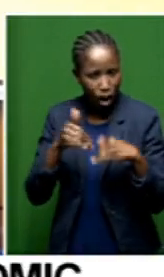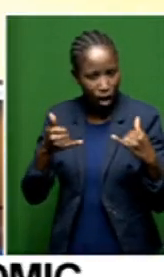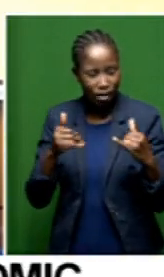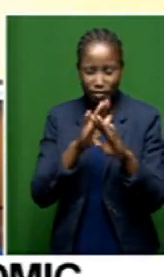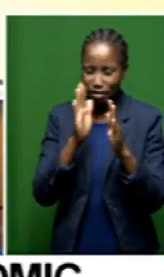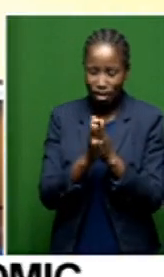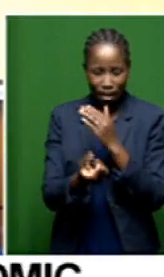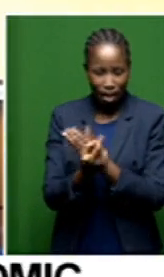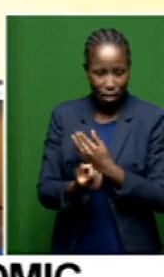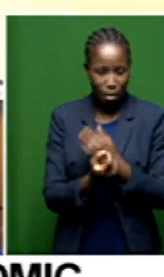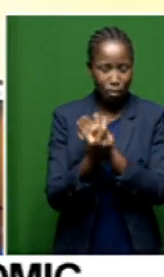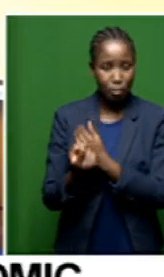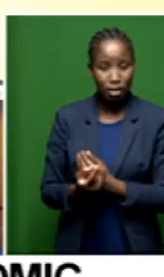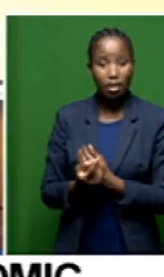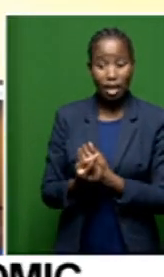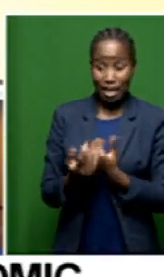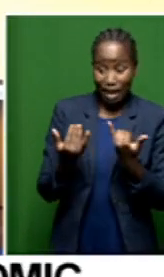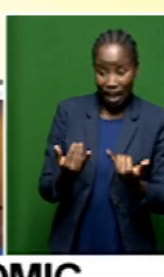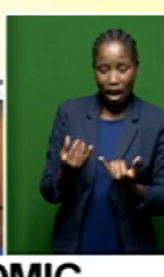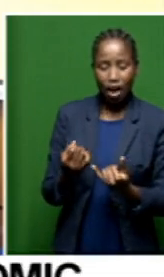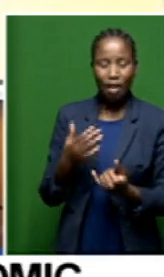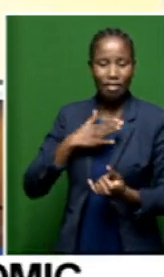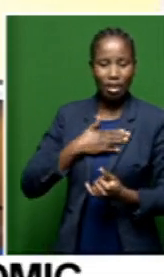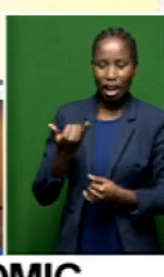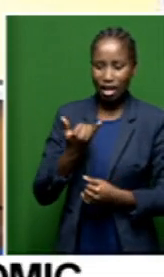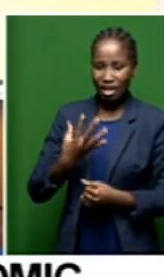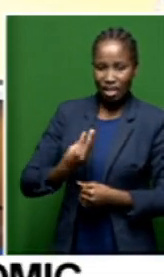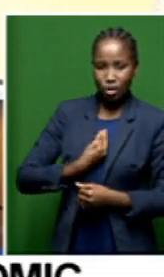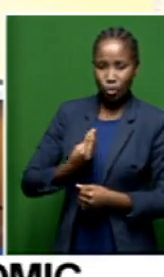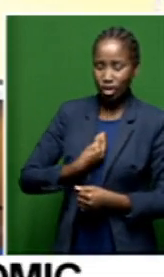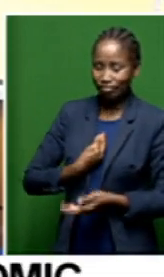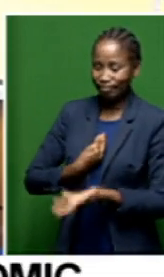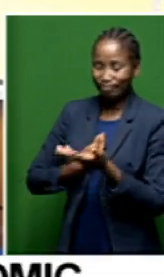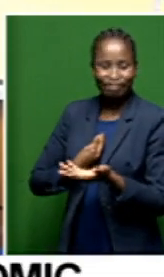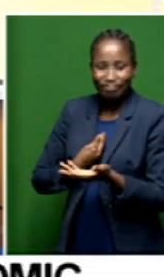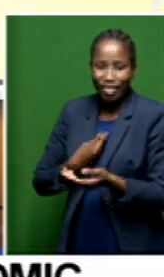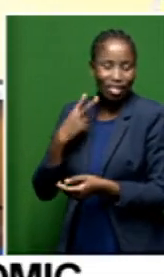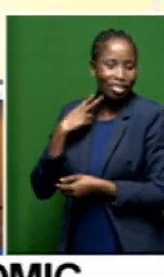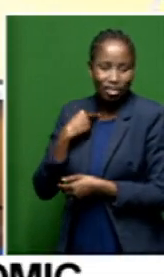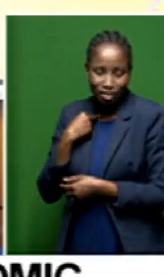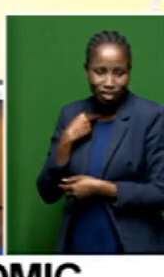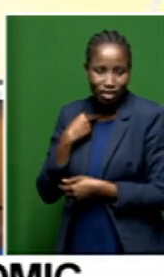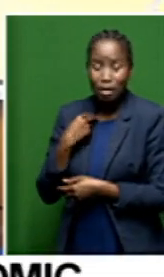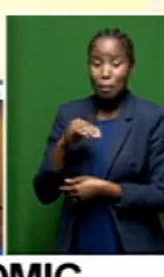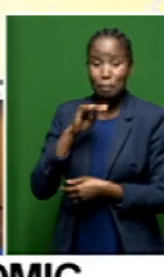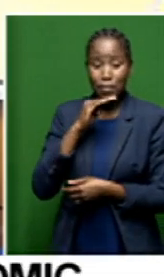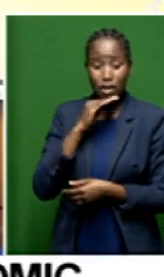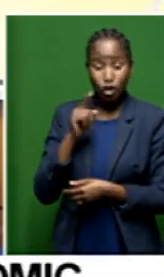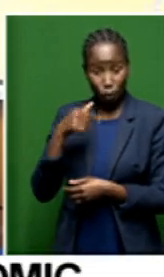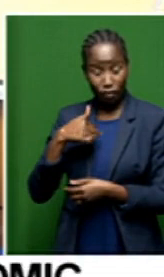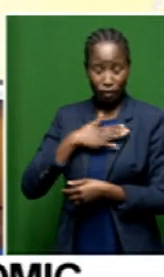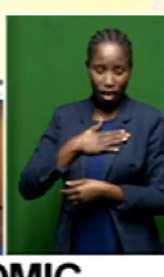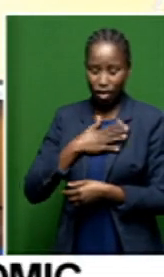there, again, where we're letting the youth down. What more needs to be done? How do we invest in the youth of this